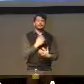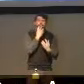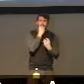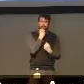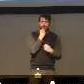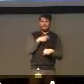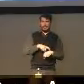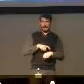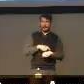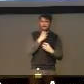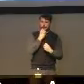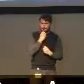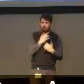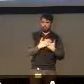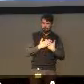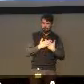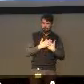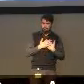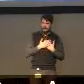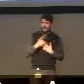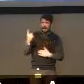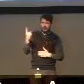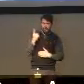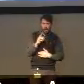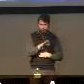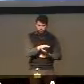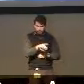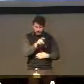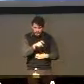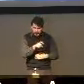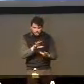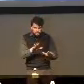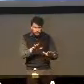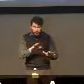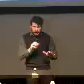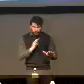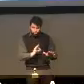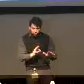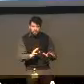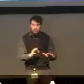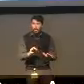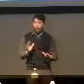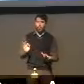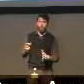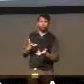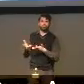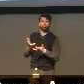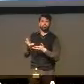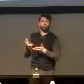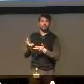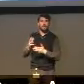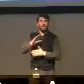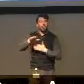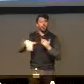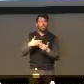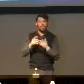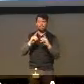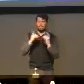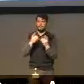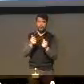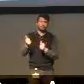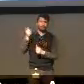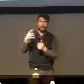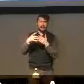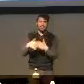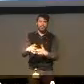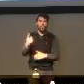us and made sure that we had everything we needed. In fact, all of the department leaders would stop in and say, "What else